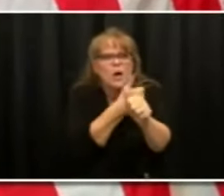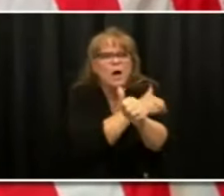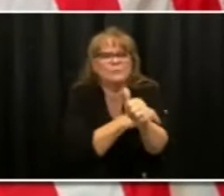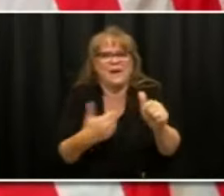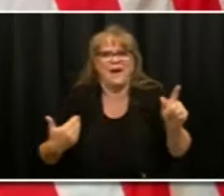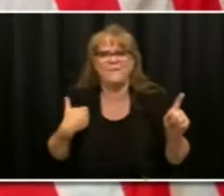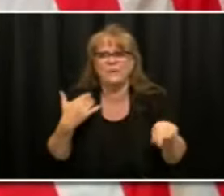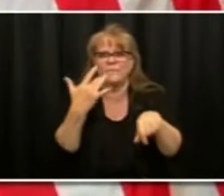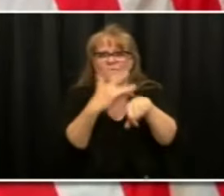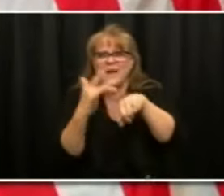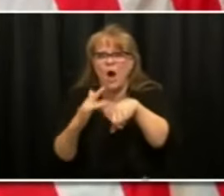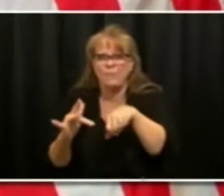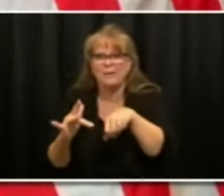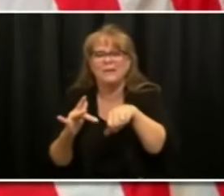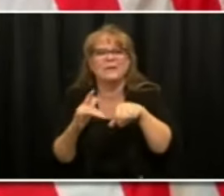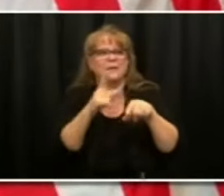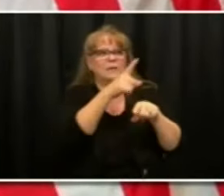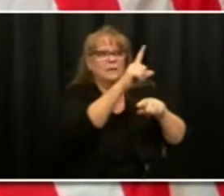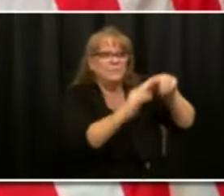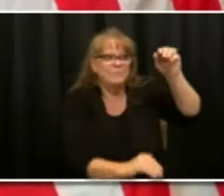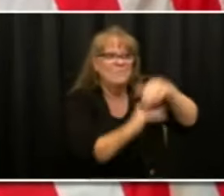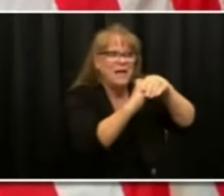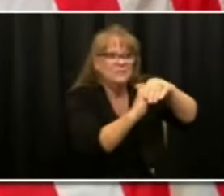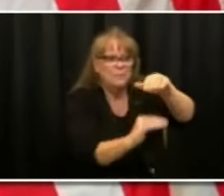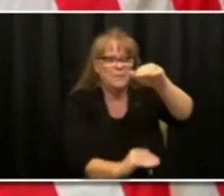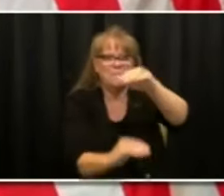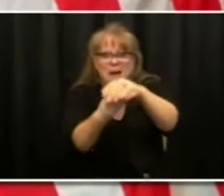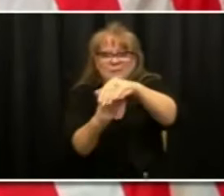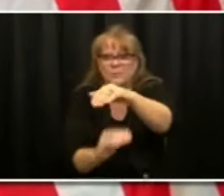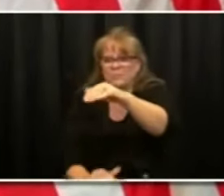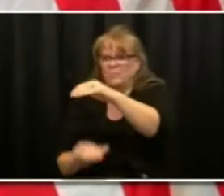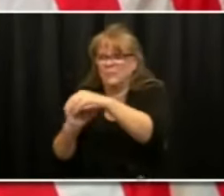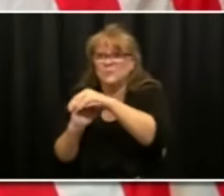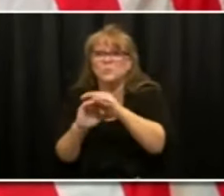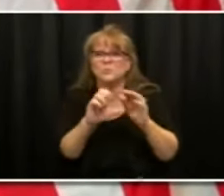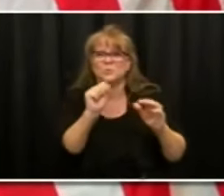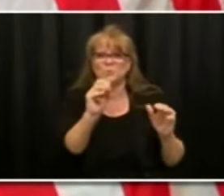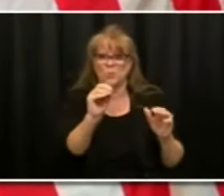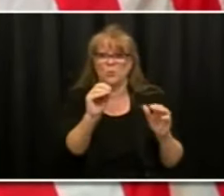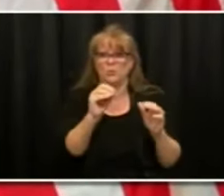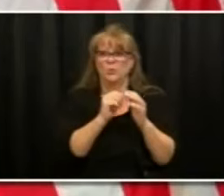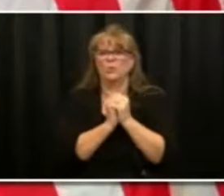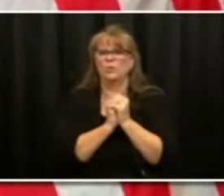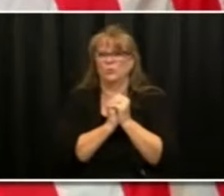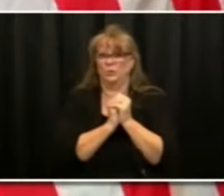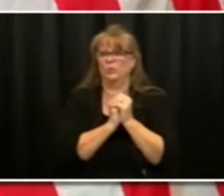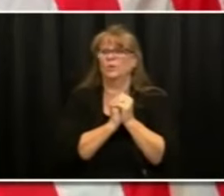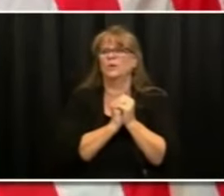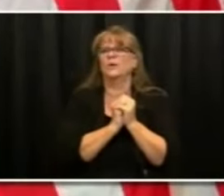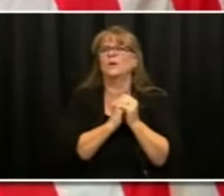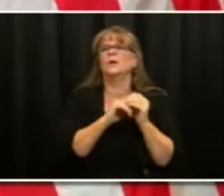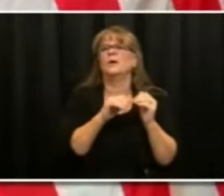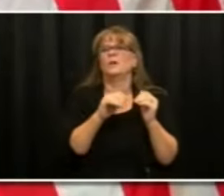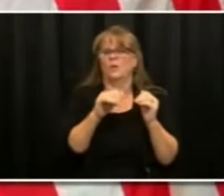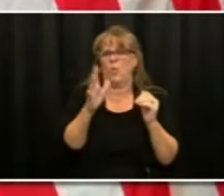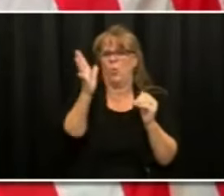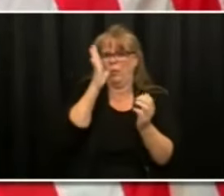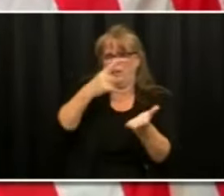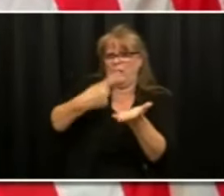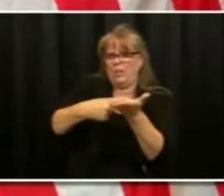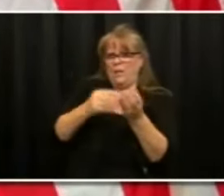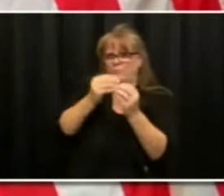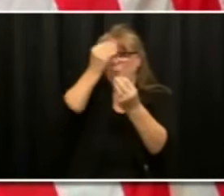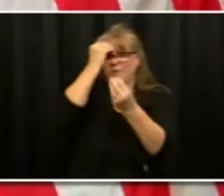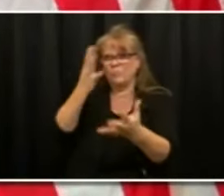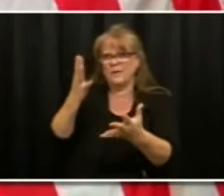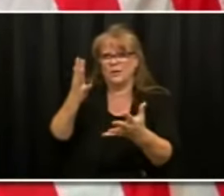capacity. I hope at that point, in a few days from now, we hope that it's less than 417 people